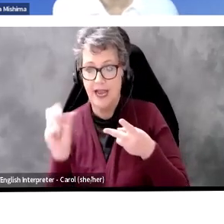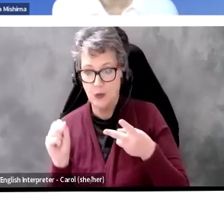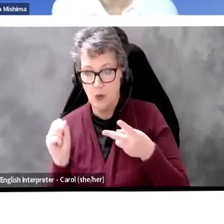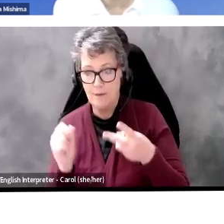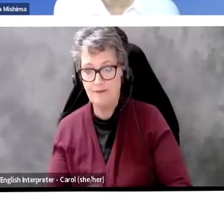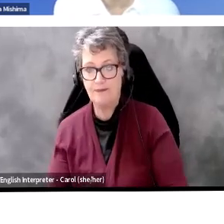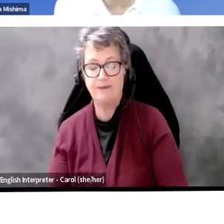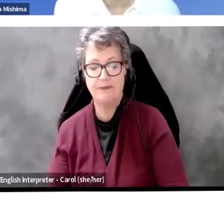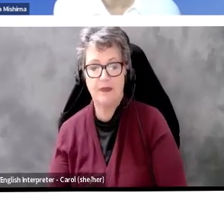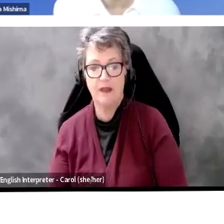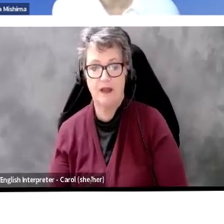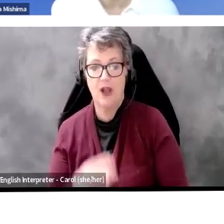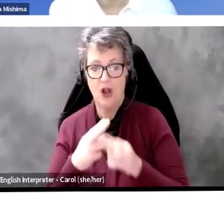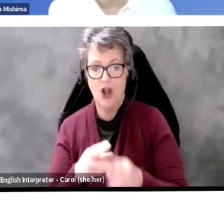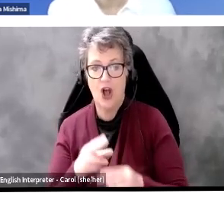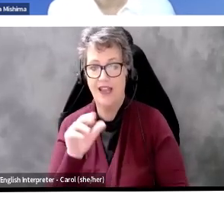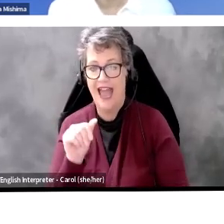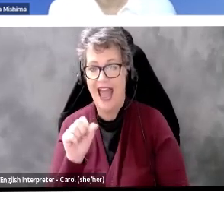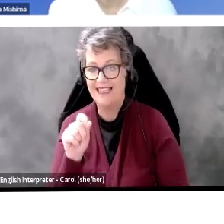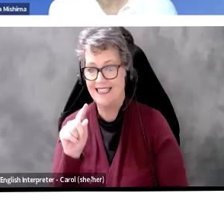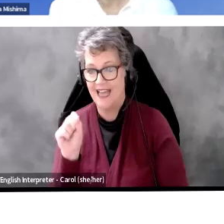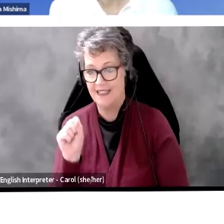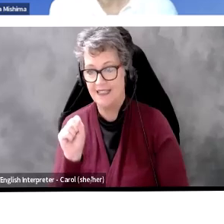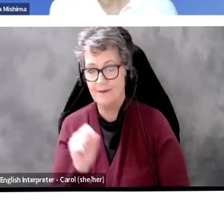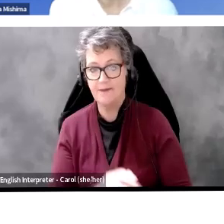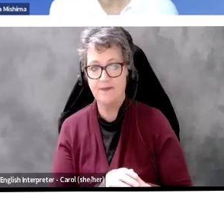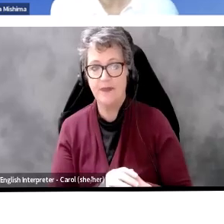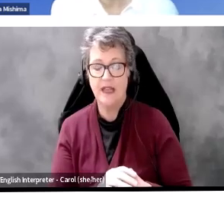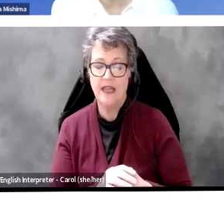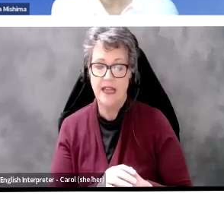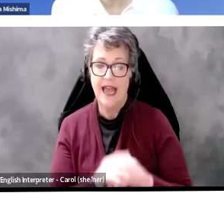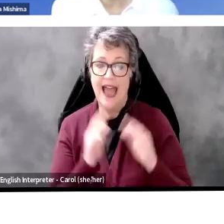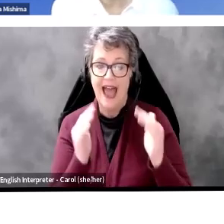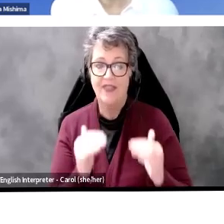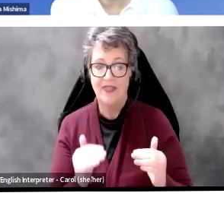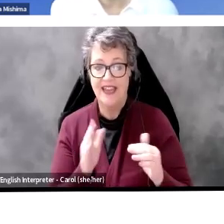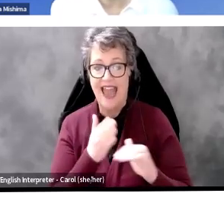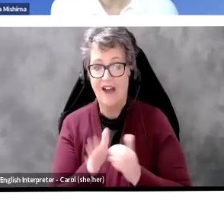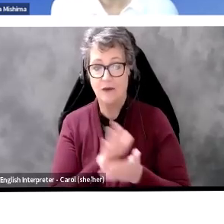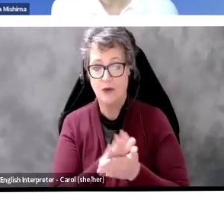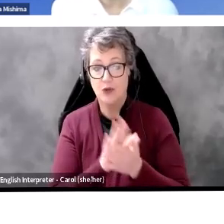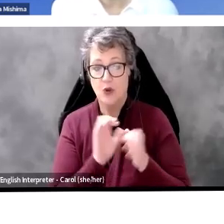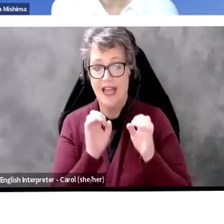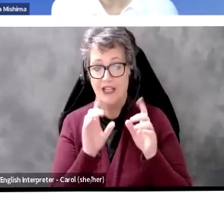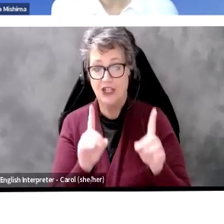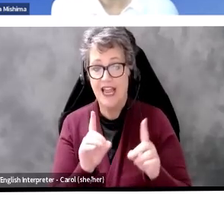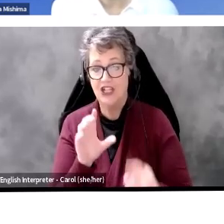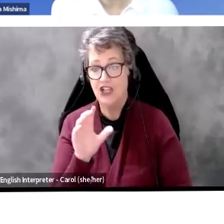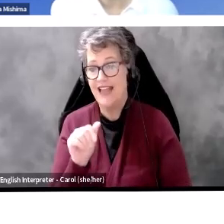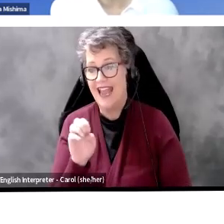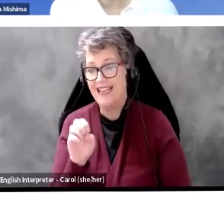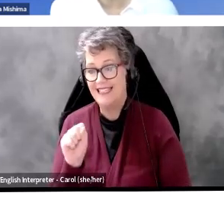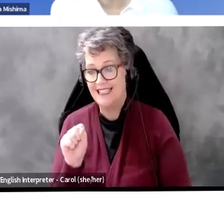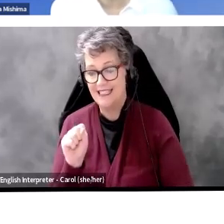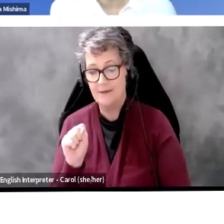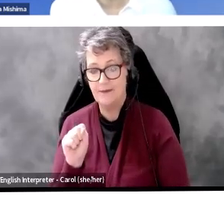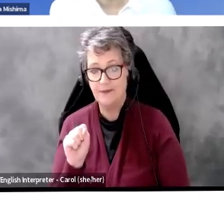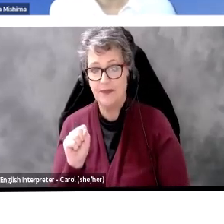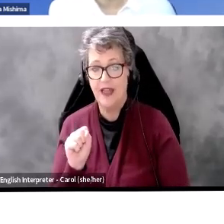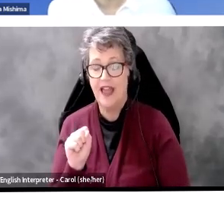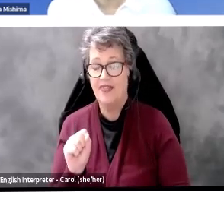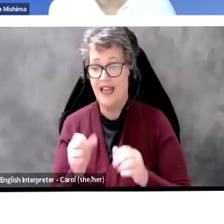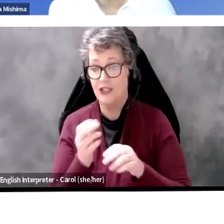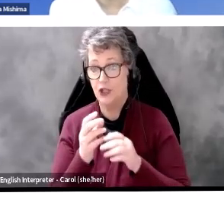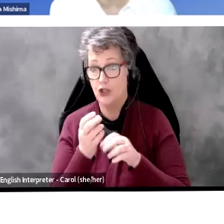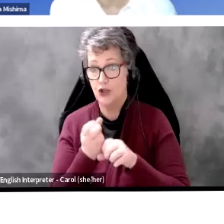school component called ASSETS. And then there's the After School Education and Safety Program, or ACES, which was